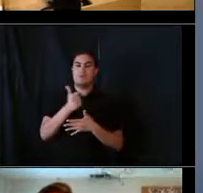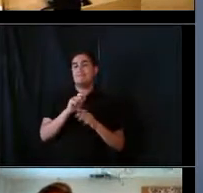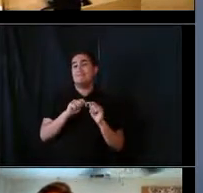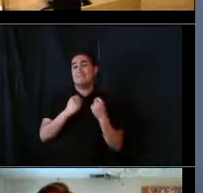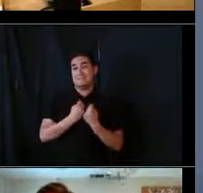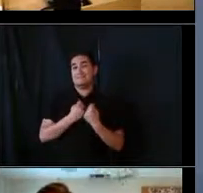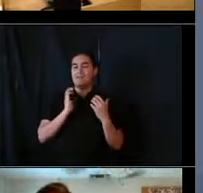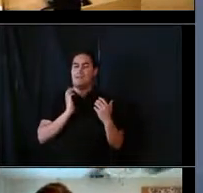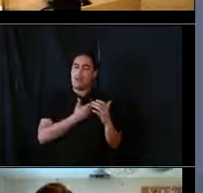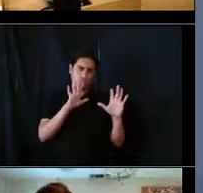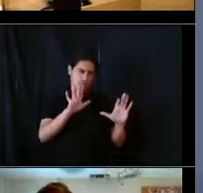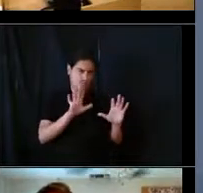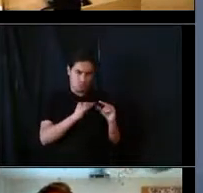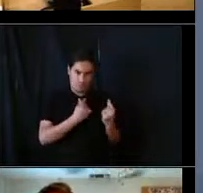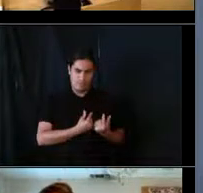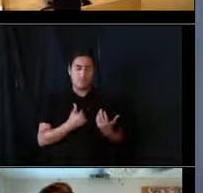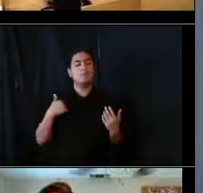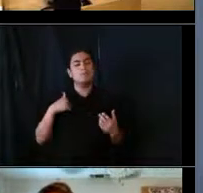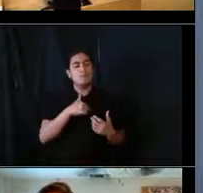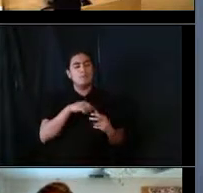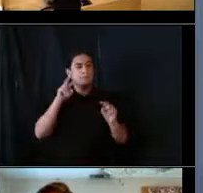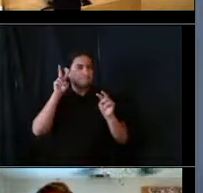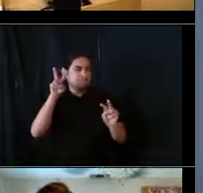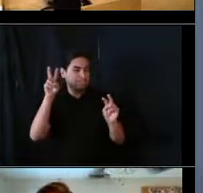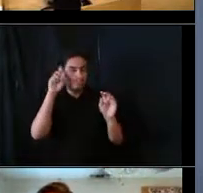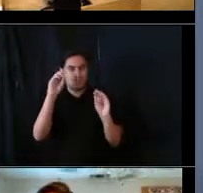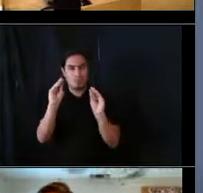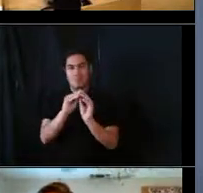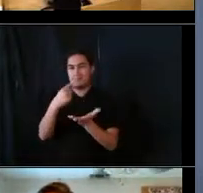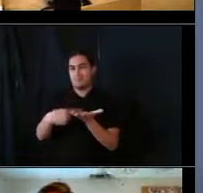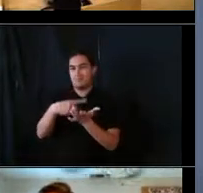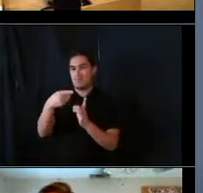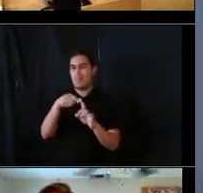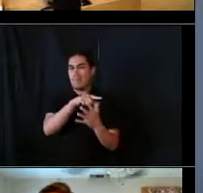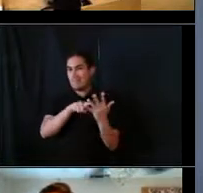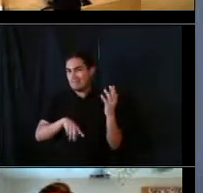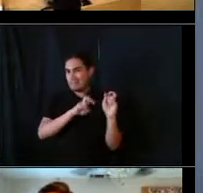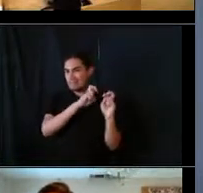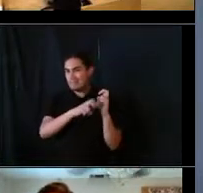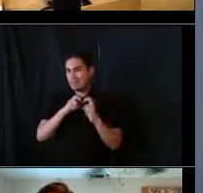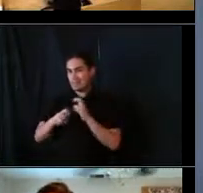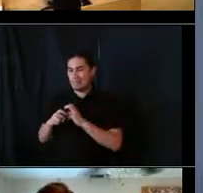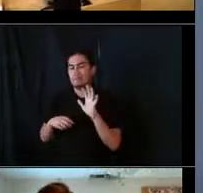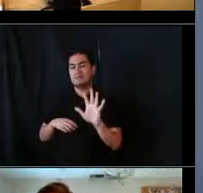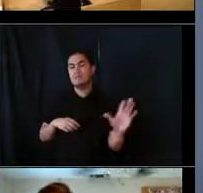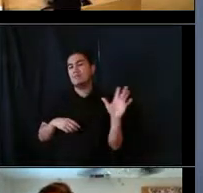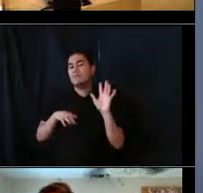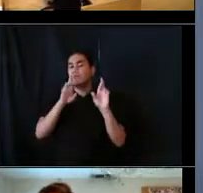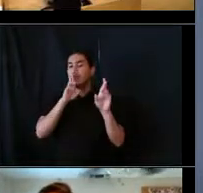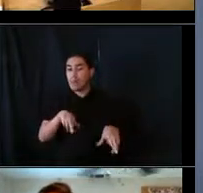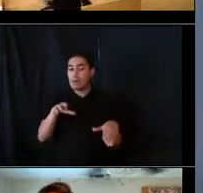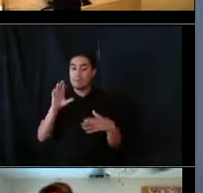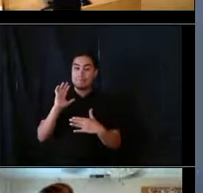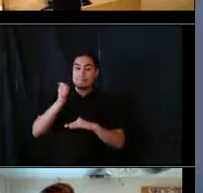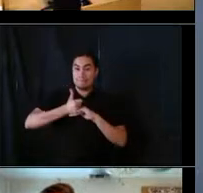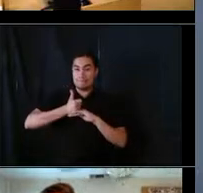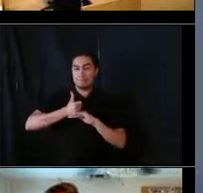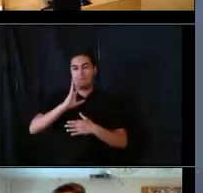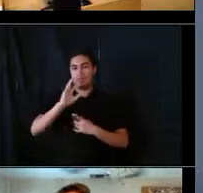group as well so um we look forward to a lot more discussion on these issues as we as we get that reporting talk about how to take it